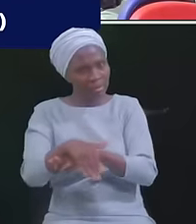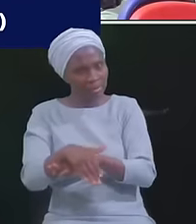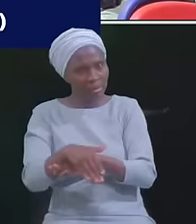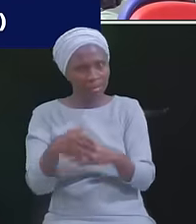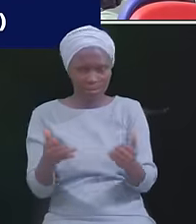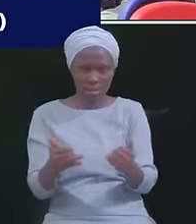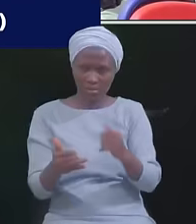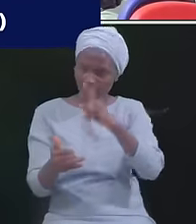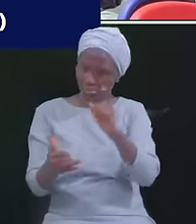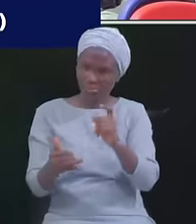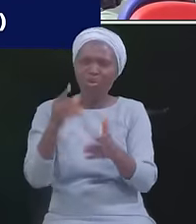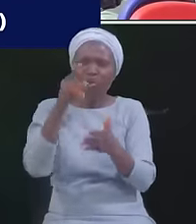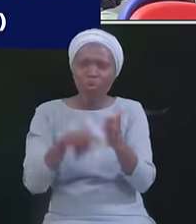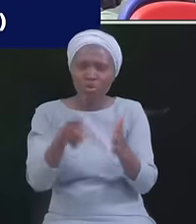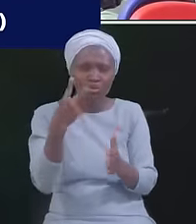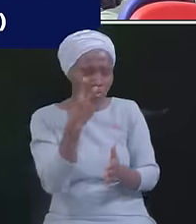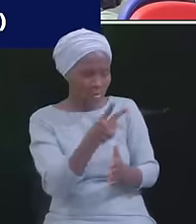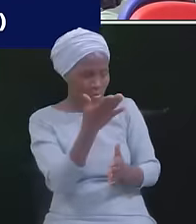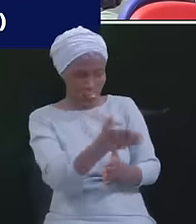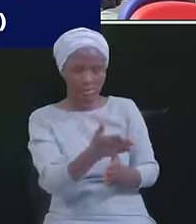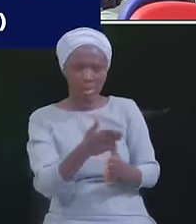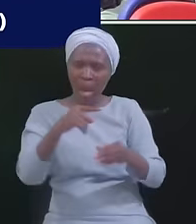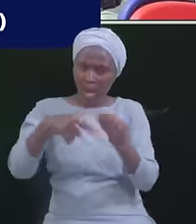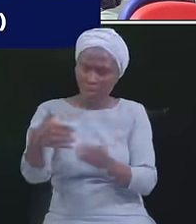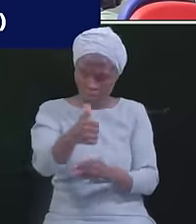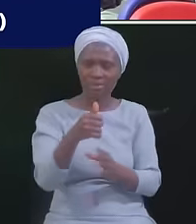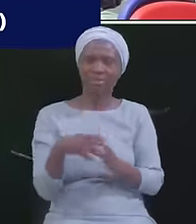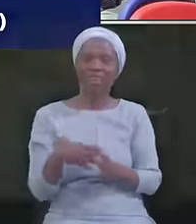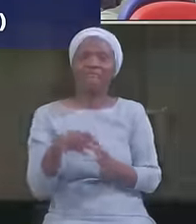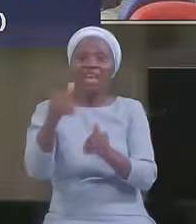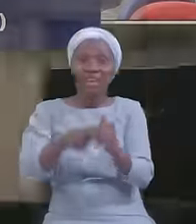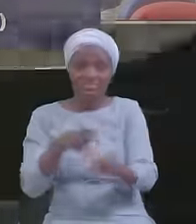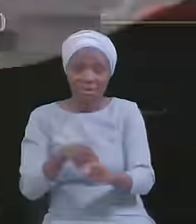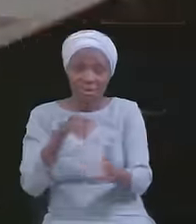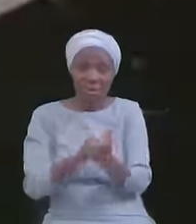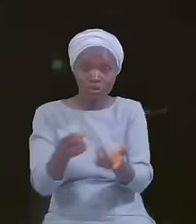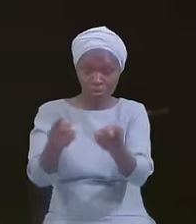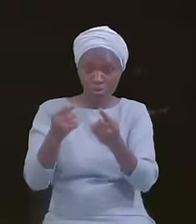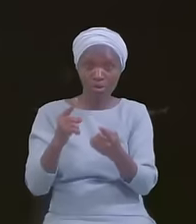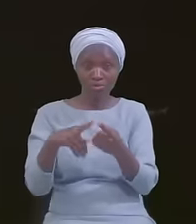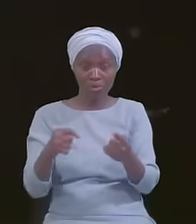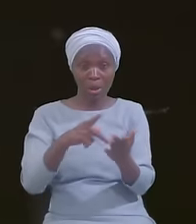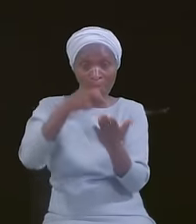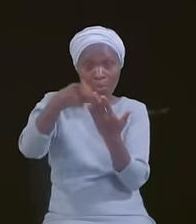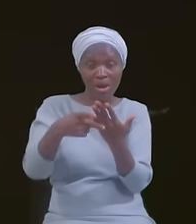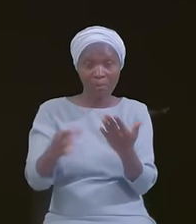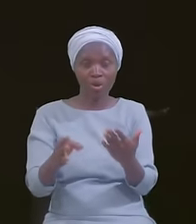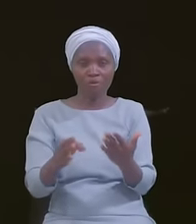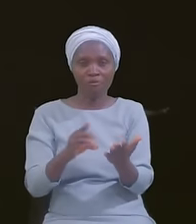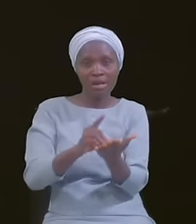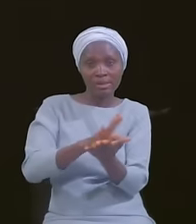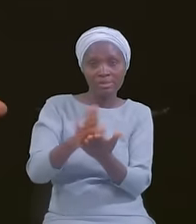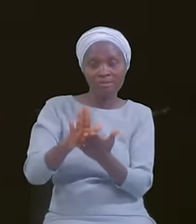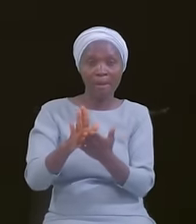about yourself, about the word? Every time you come to the night of supernatural wonders,